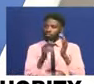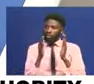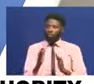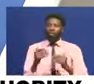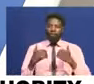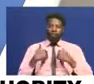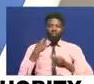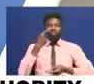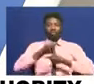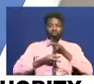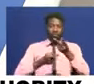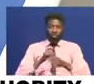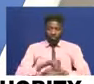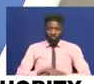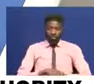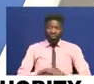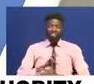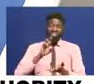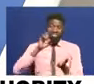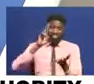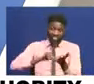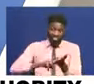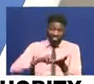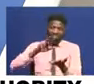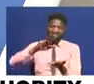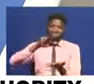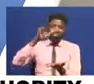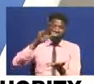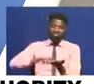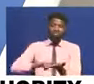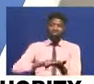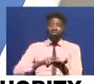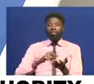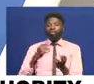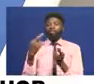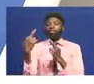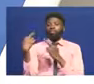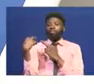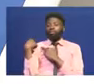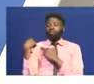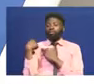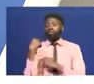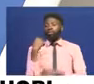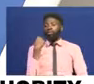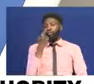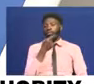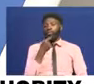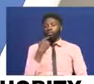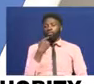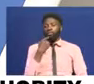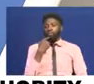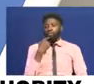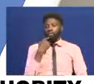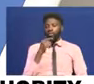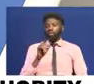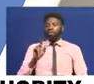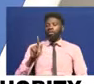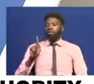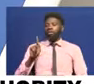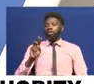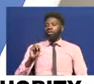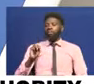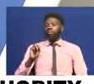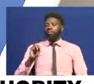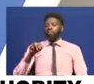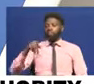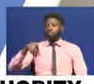of all, registration, accreditation is the mandate of the bodies that are, and it's primarily in Kenya, the Kenya Medical Practitioner Dentist Council.